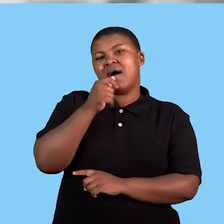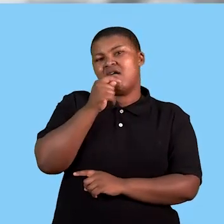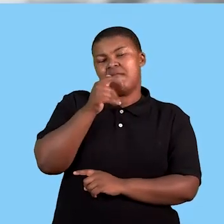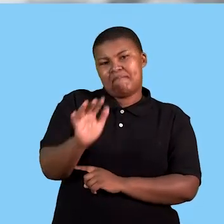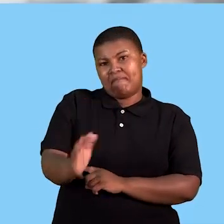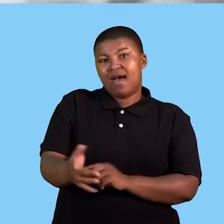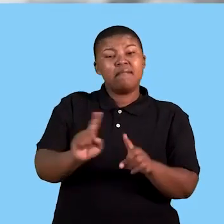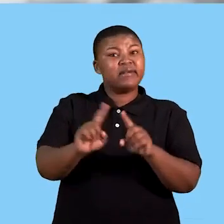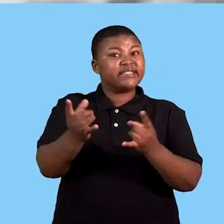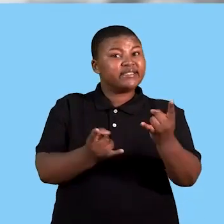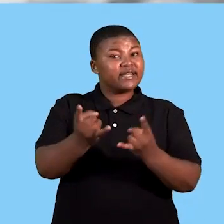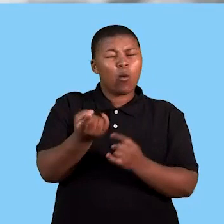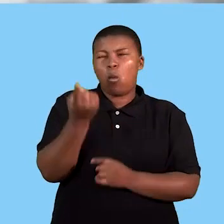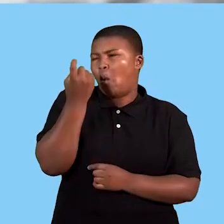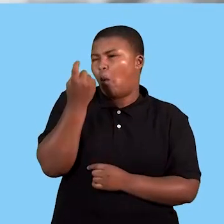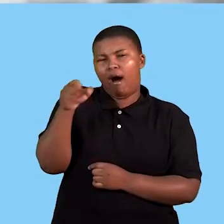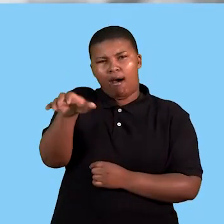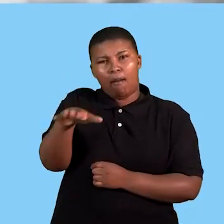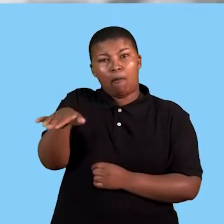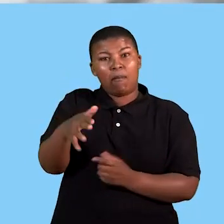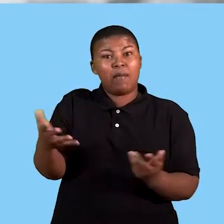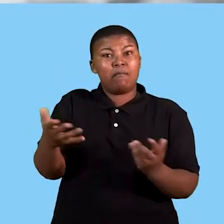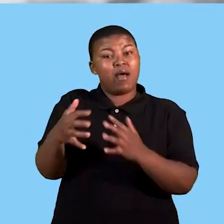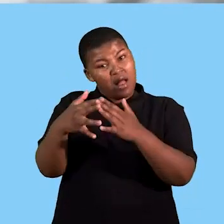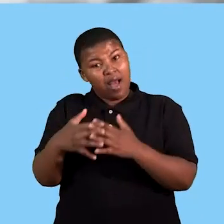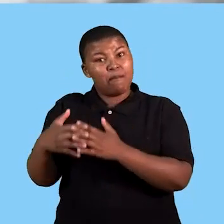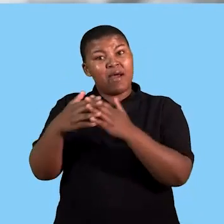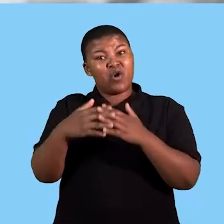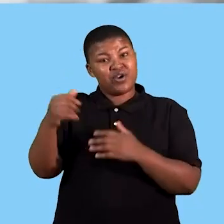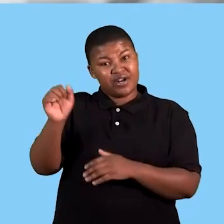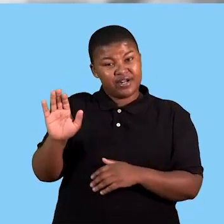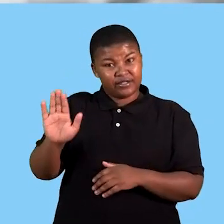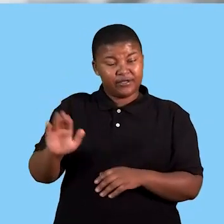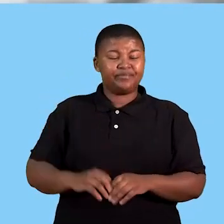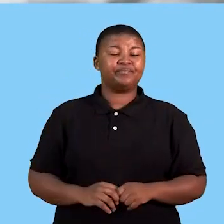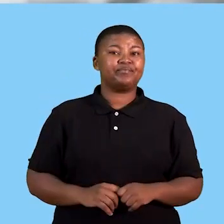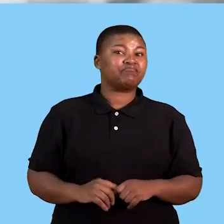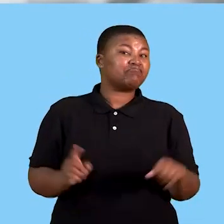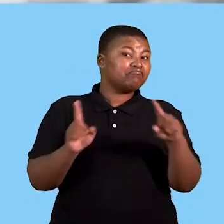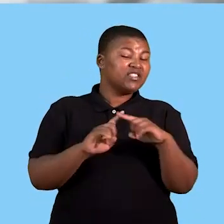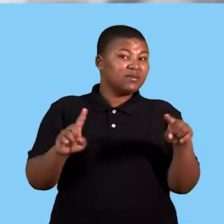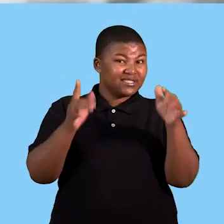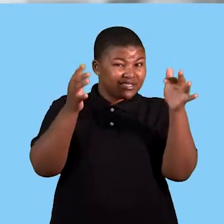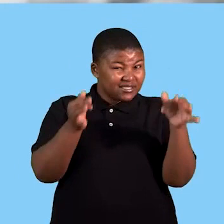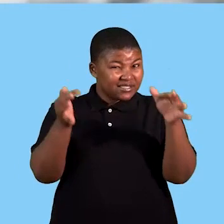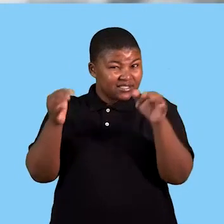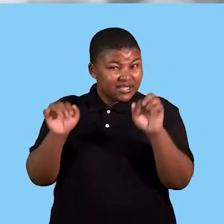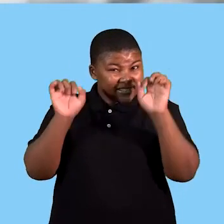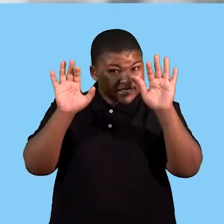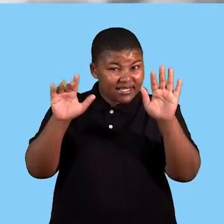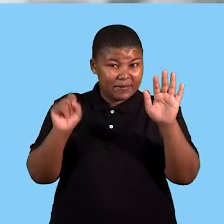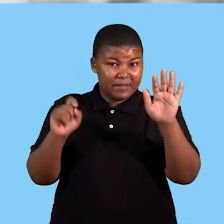one pharmacy in America. And it was this 10 decisions that changed their path forever.